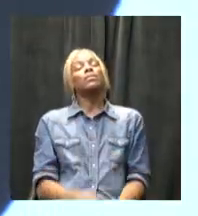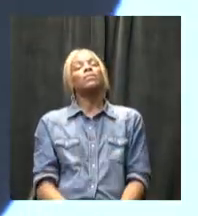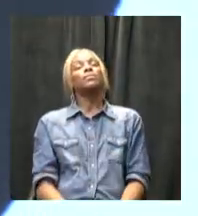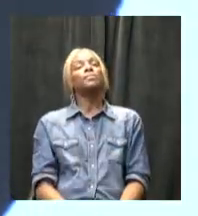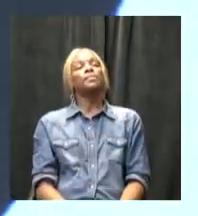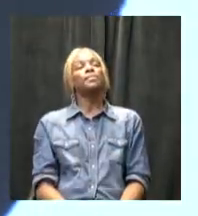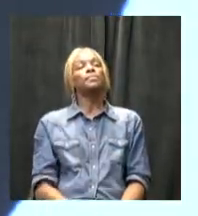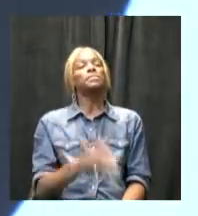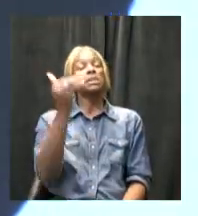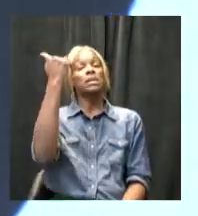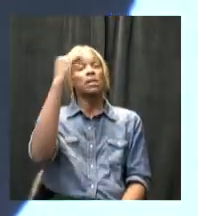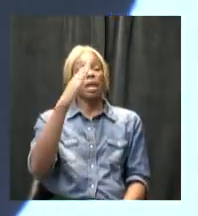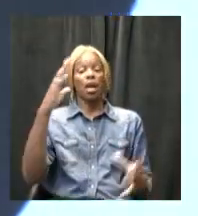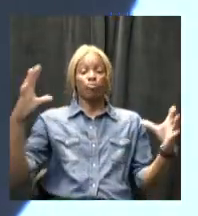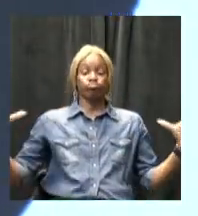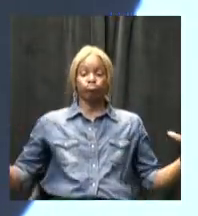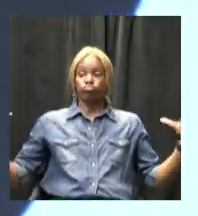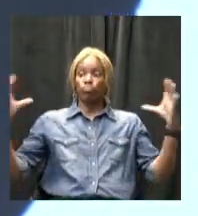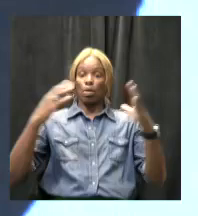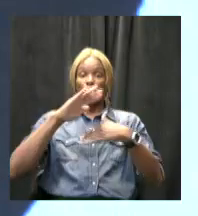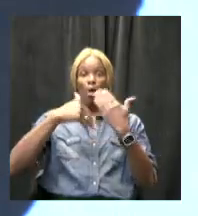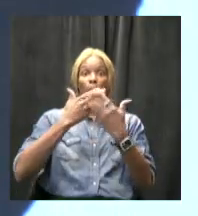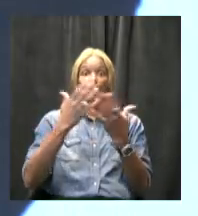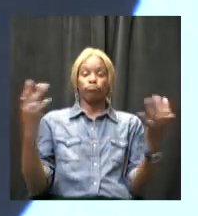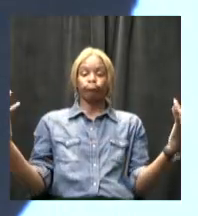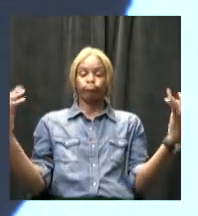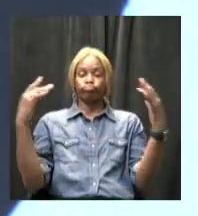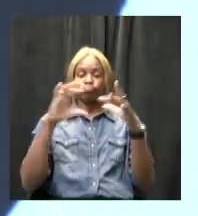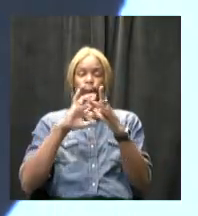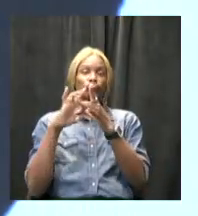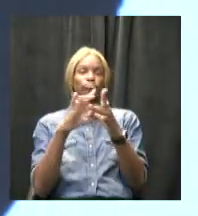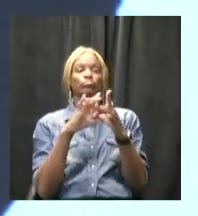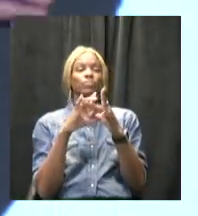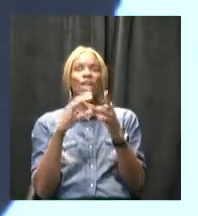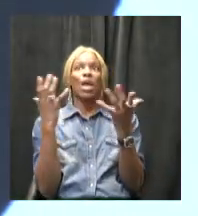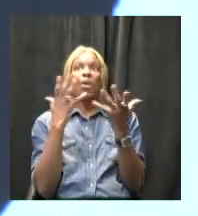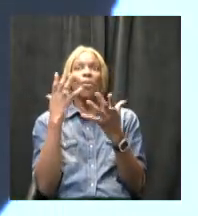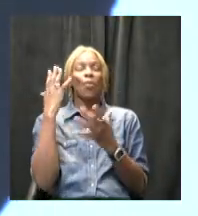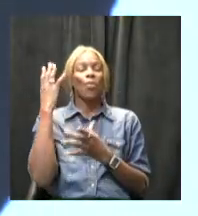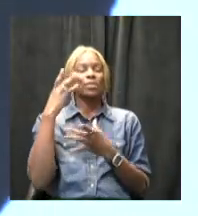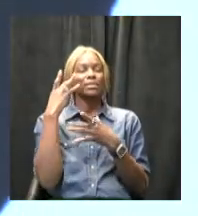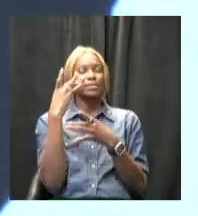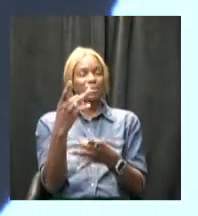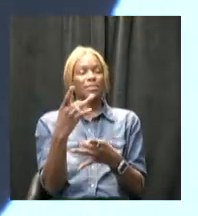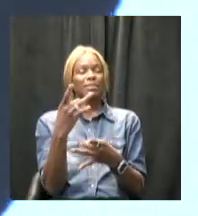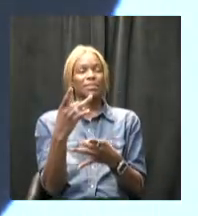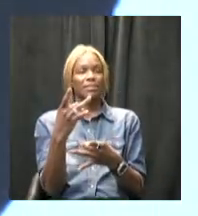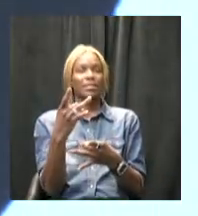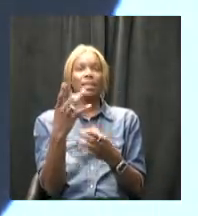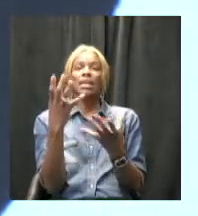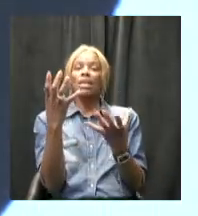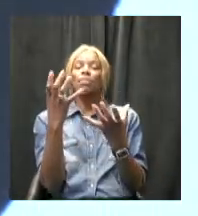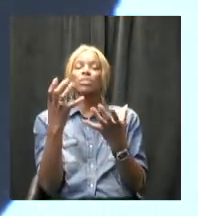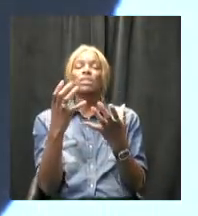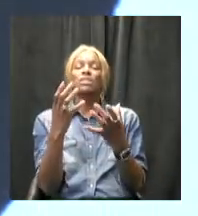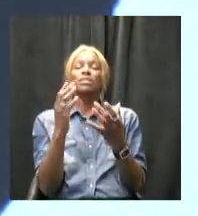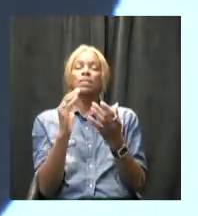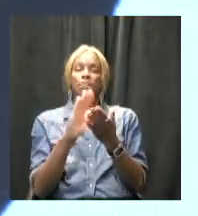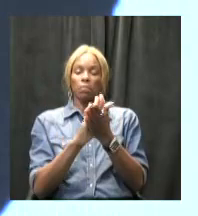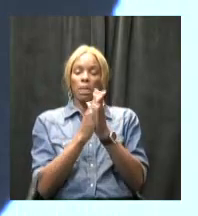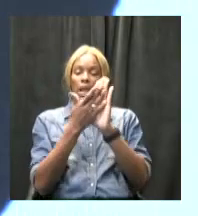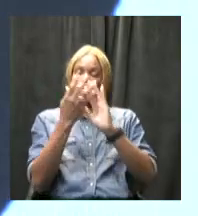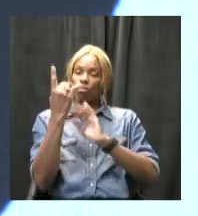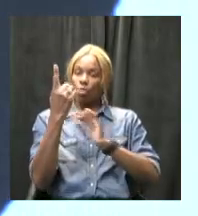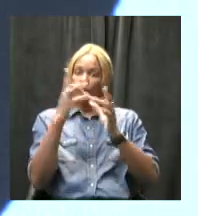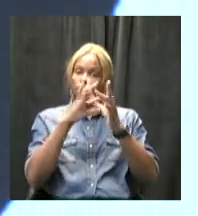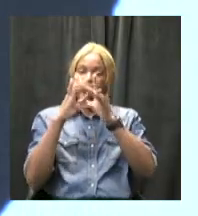And so, but God puts us all together. And you know what's crazy about God's work, right? He puts us all together, he expects us to be unified. In some of